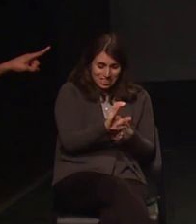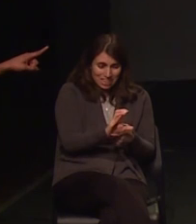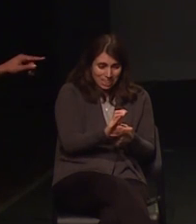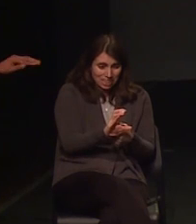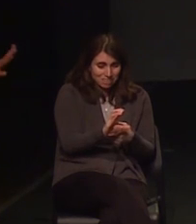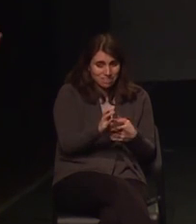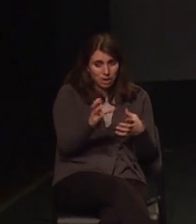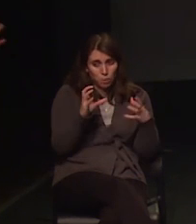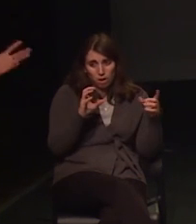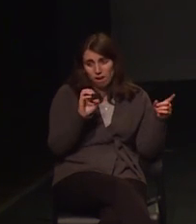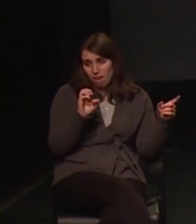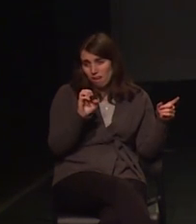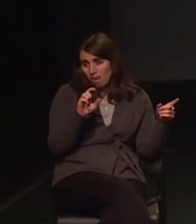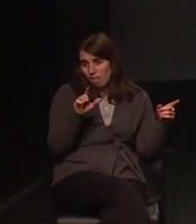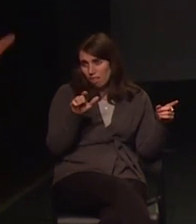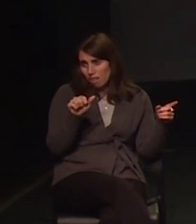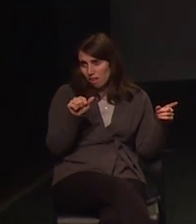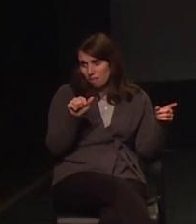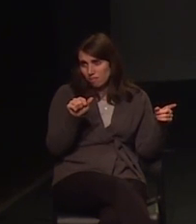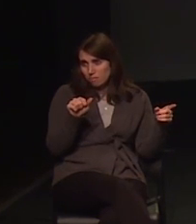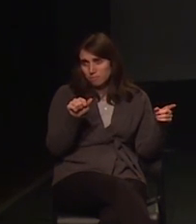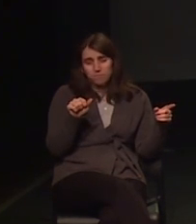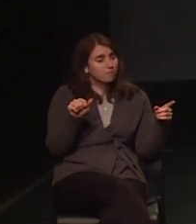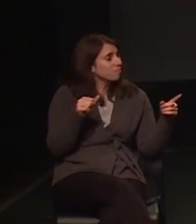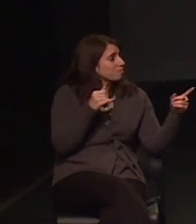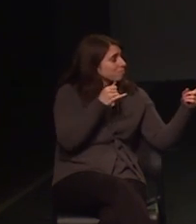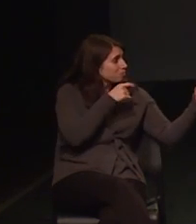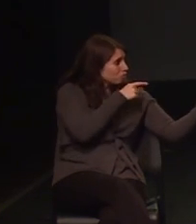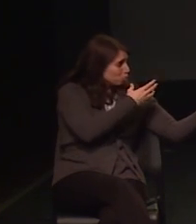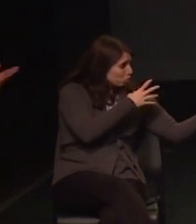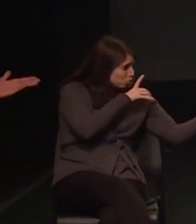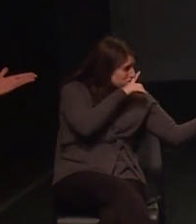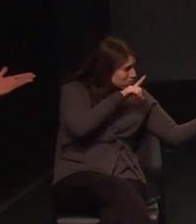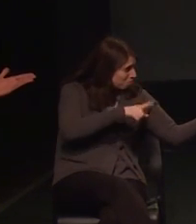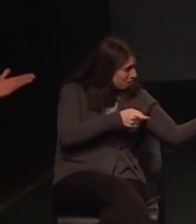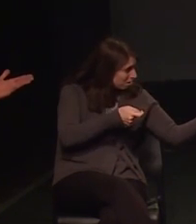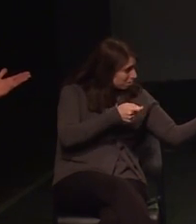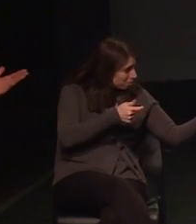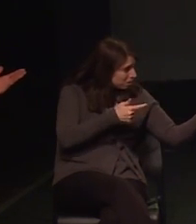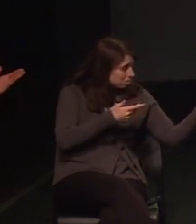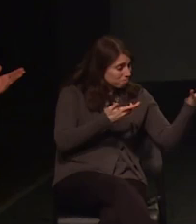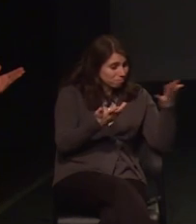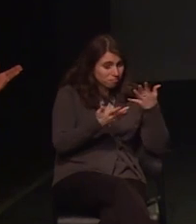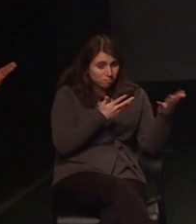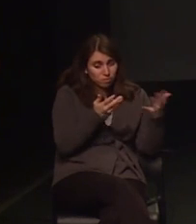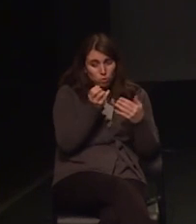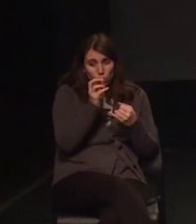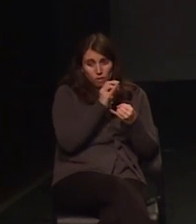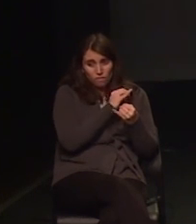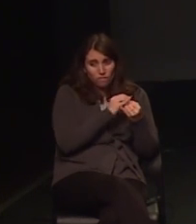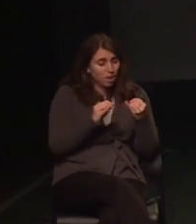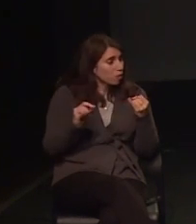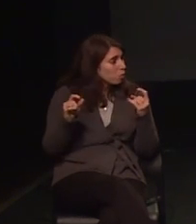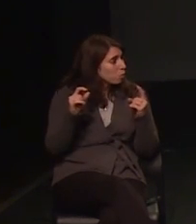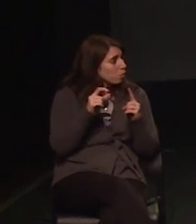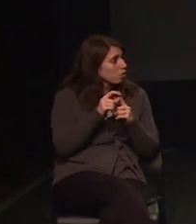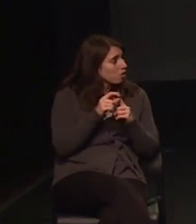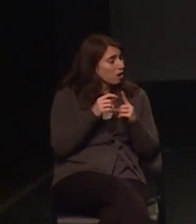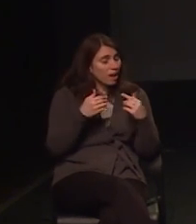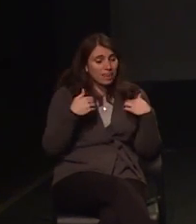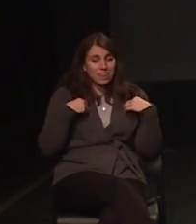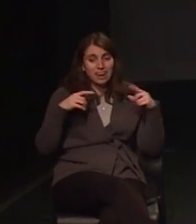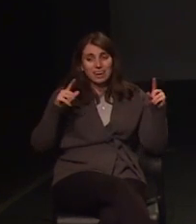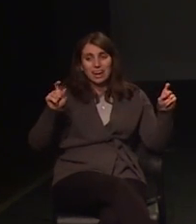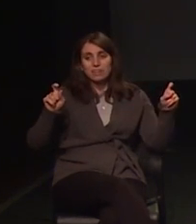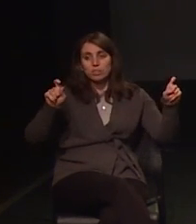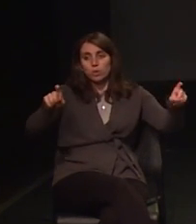Ella, if I just wanted to know if you wanted to respond to that or any final words that you'd like to say. I could ask a question. Okay, great.